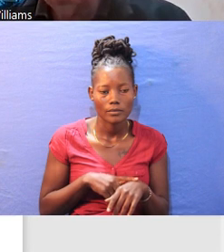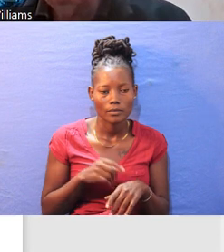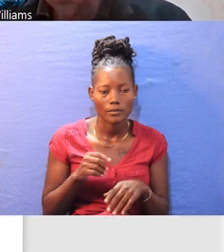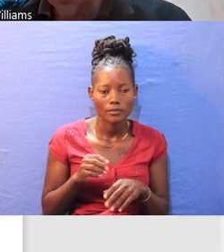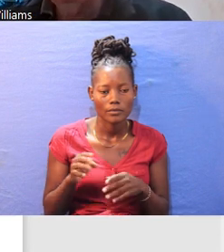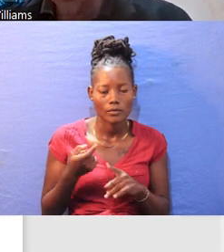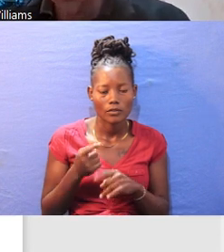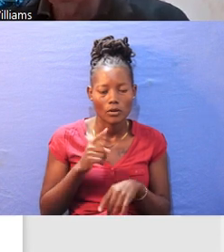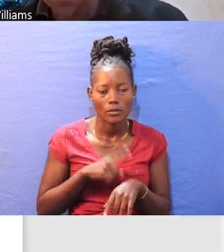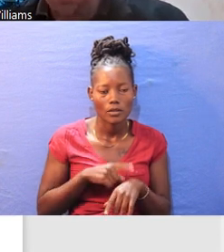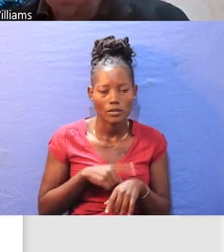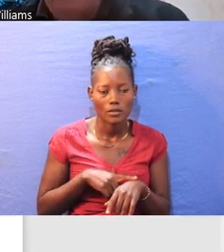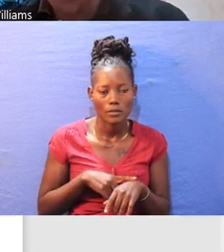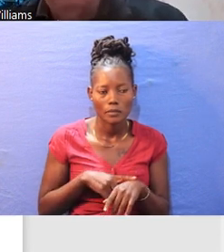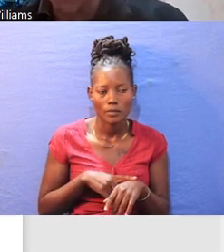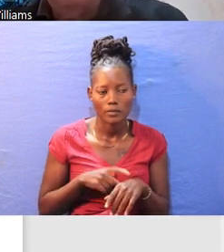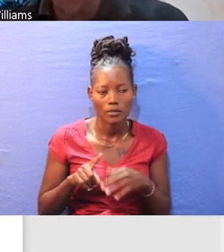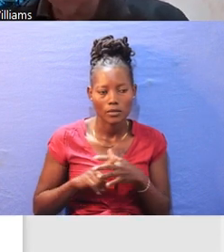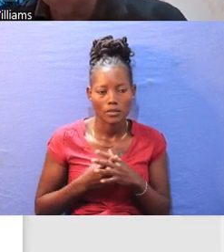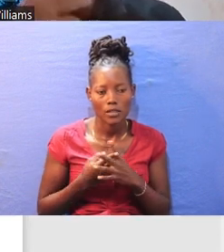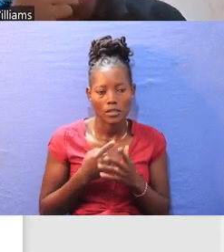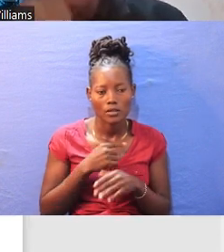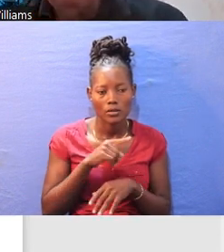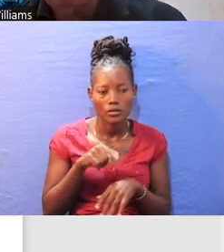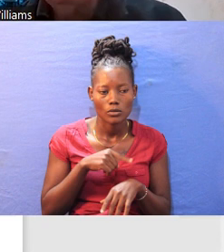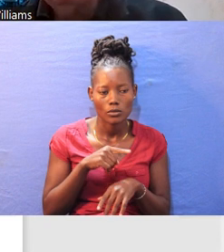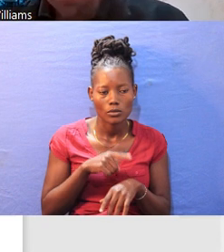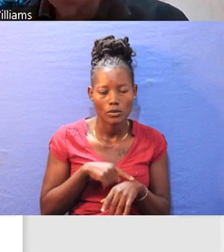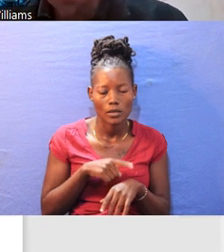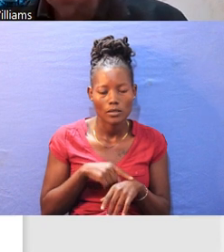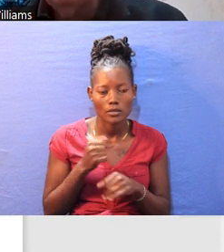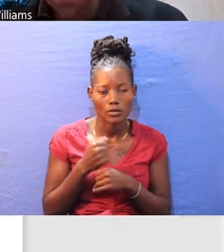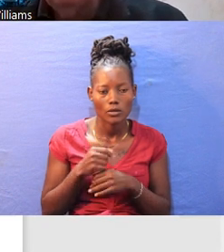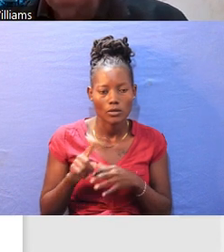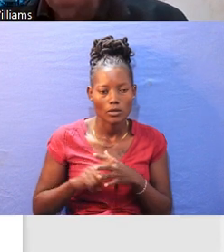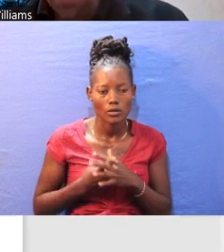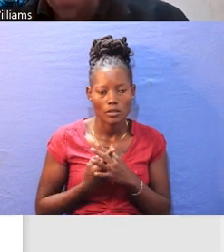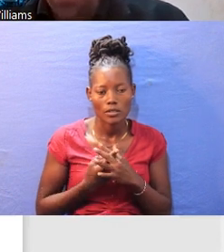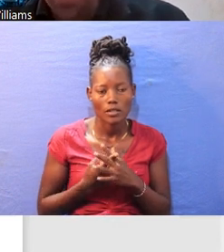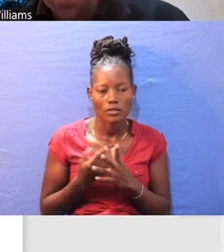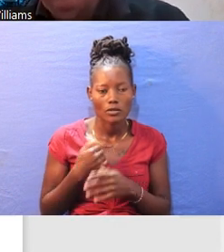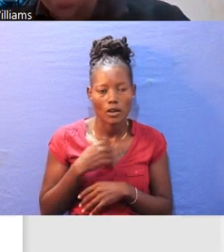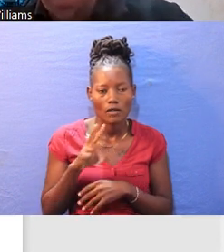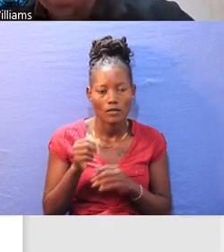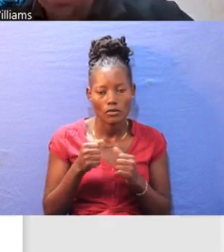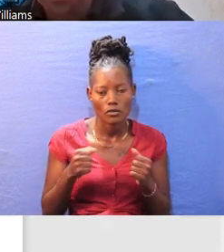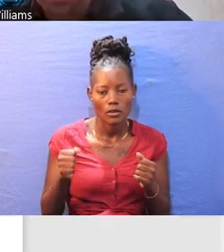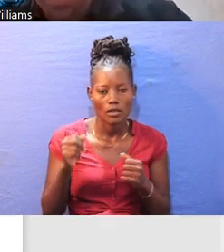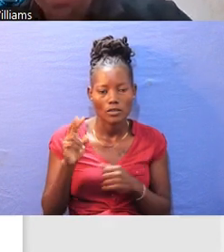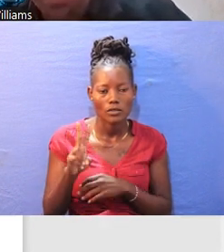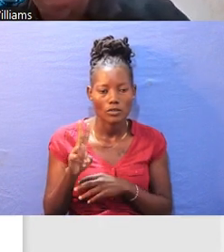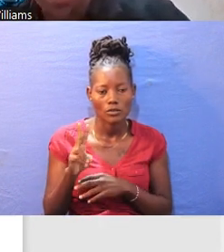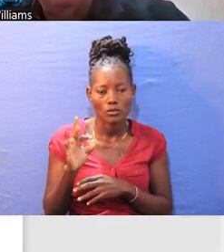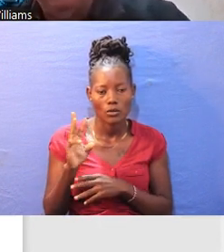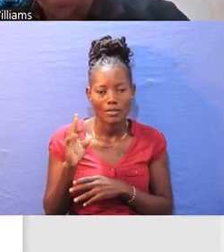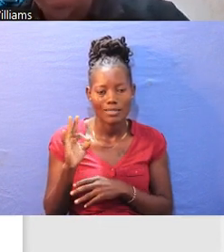gates, or I guess where? The timing gates, yes. So where does the count begin for the 30 meter? Well, at the first gate, so you'll